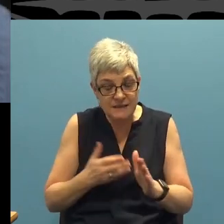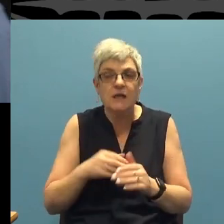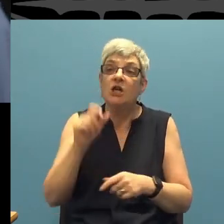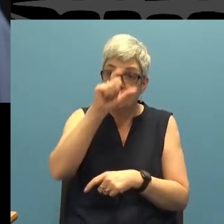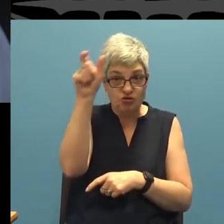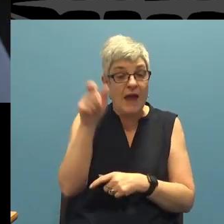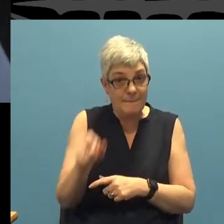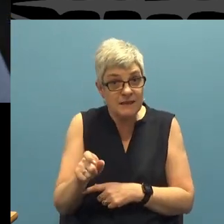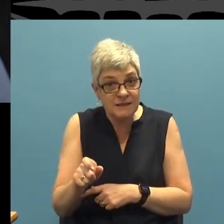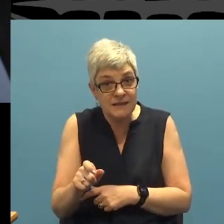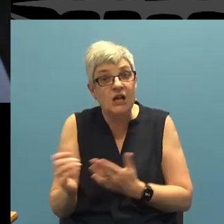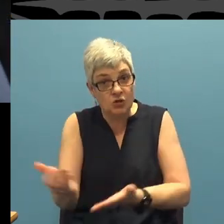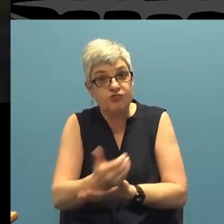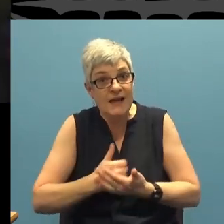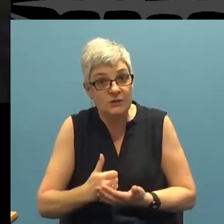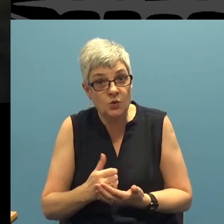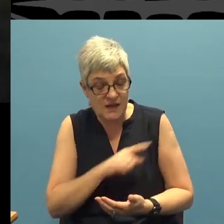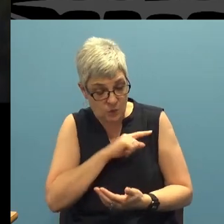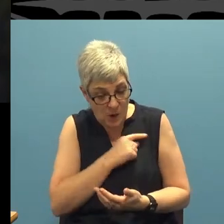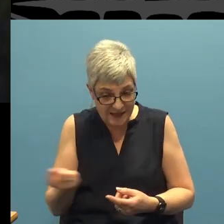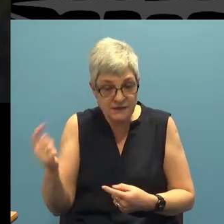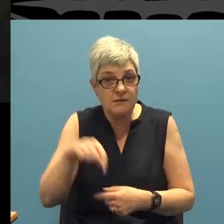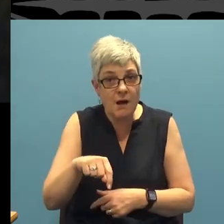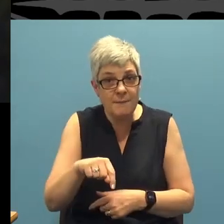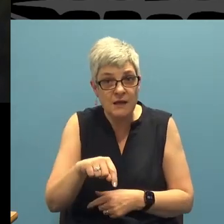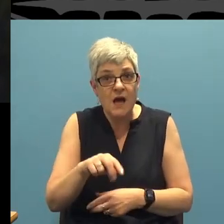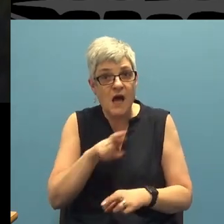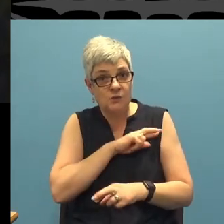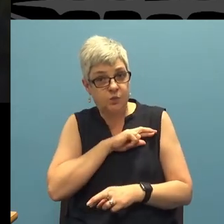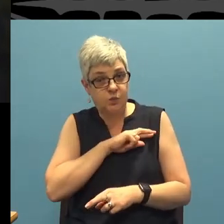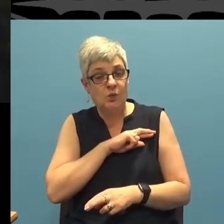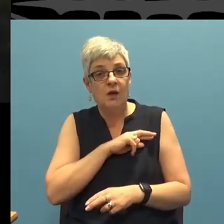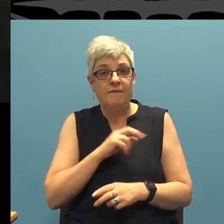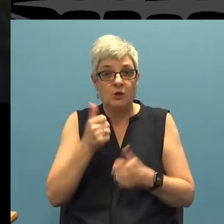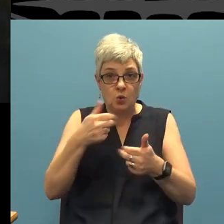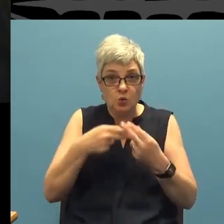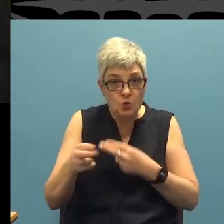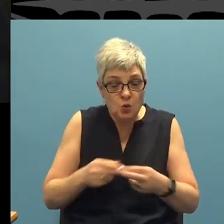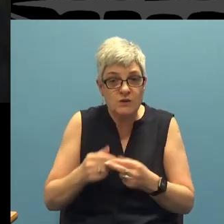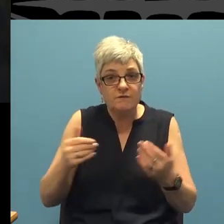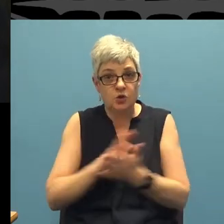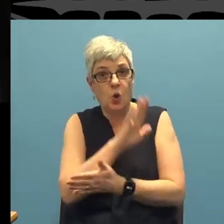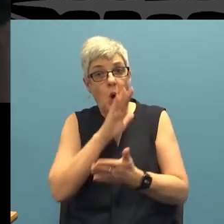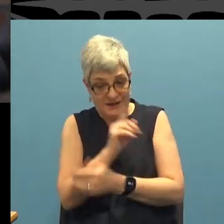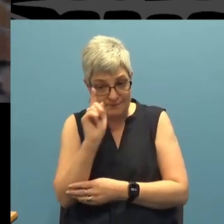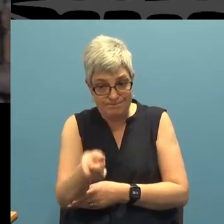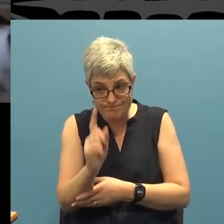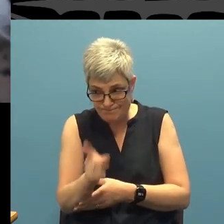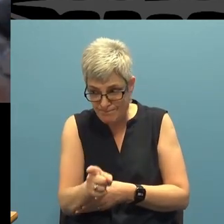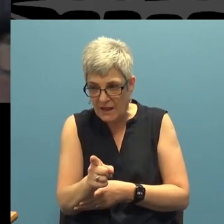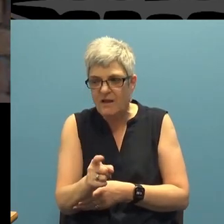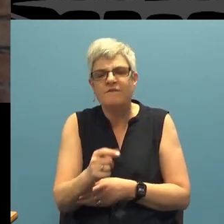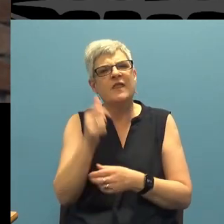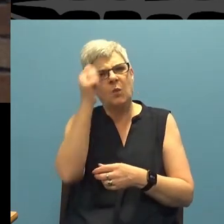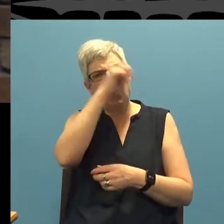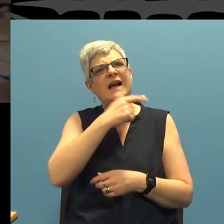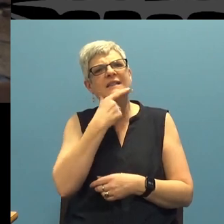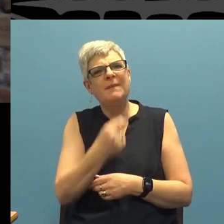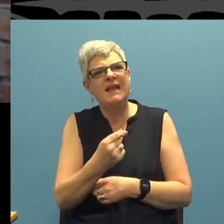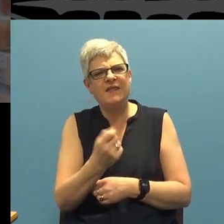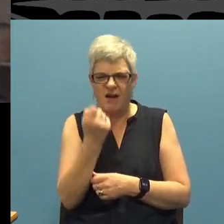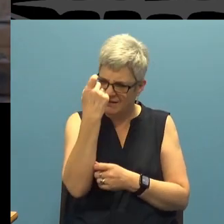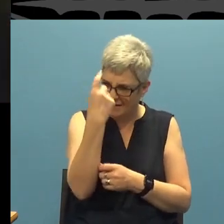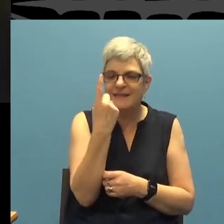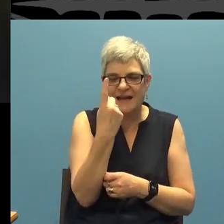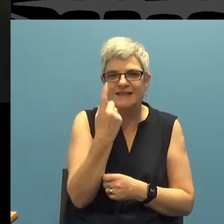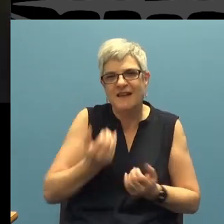to rescue. That's why he's come. The reason for good news of joy, he's the one. As for the wise men, they figured the news. They